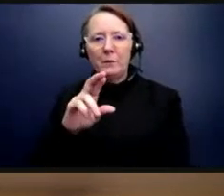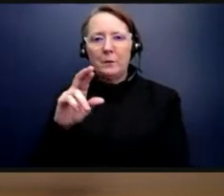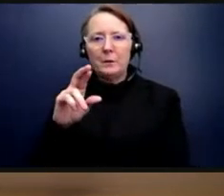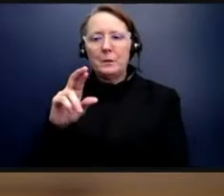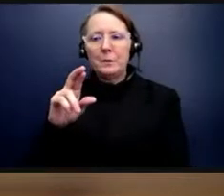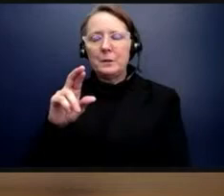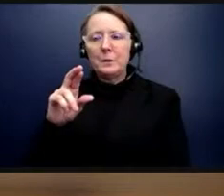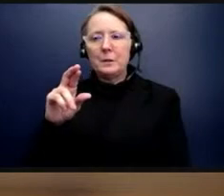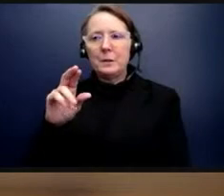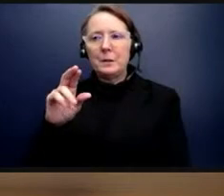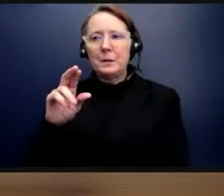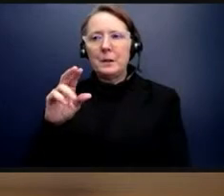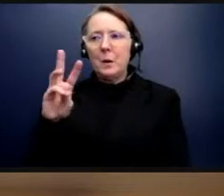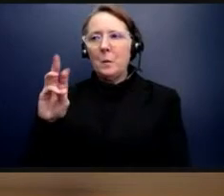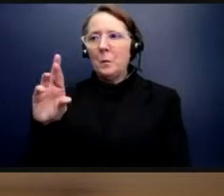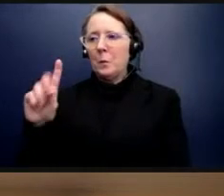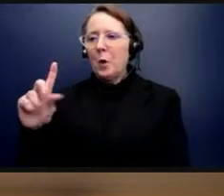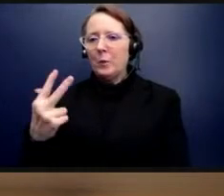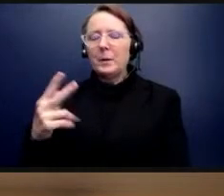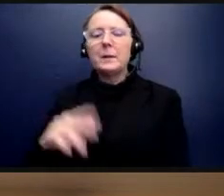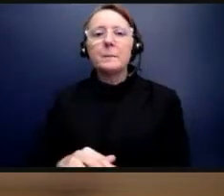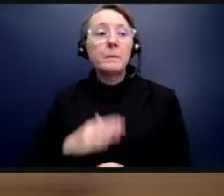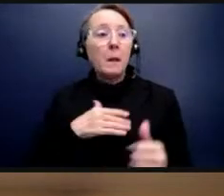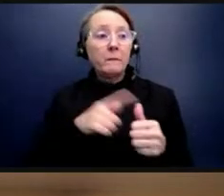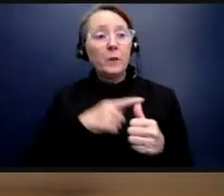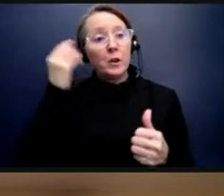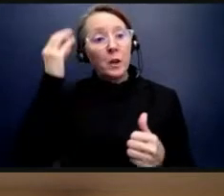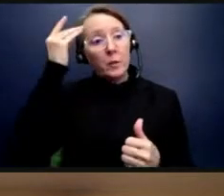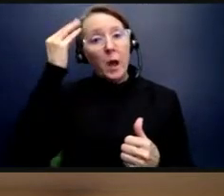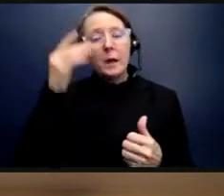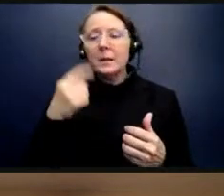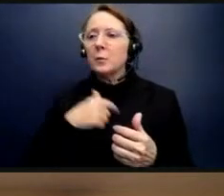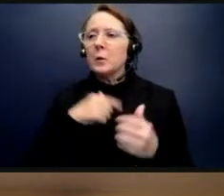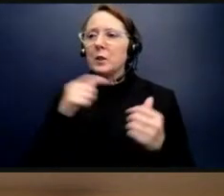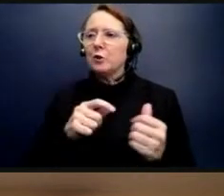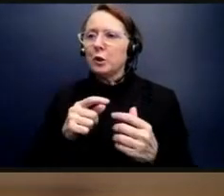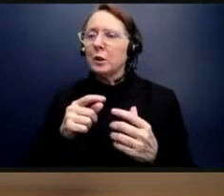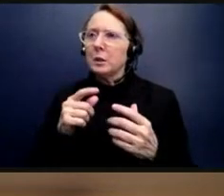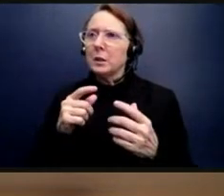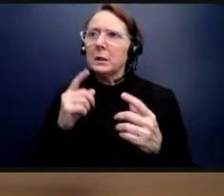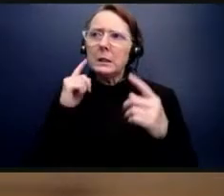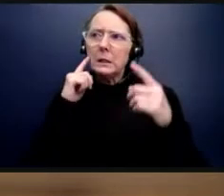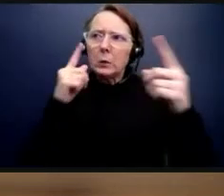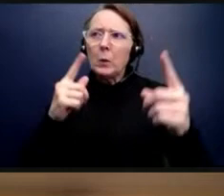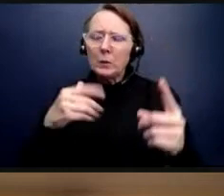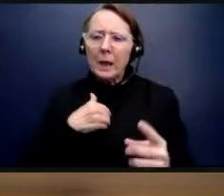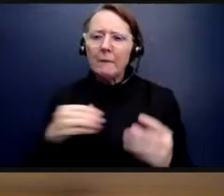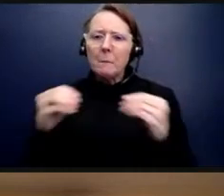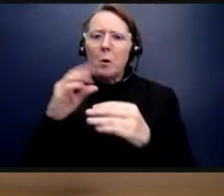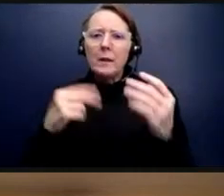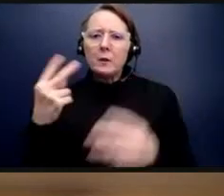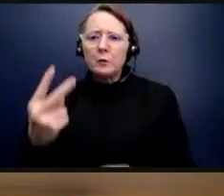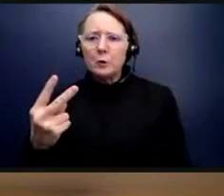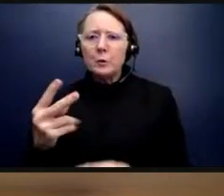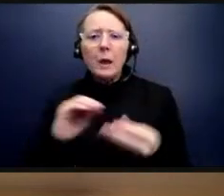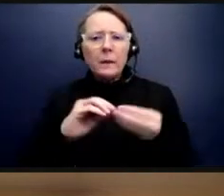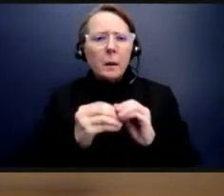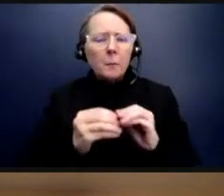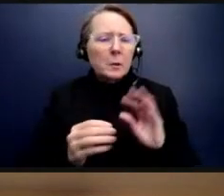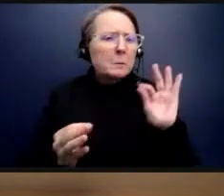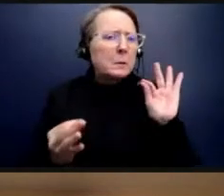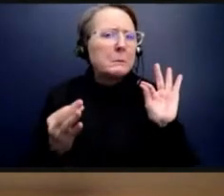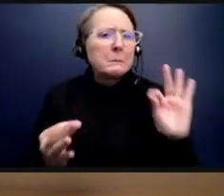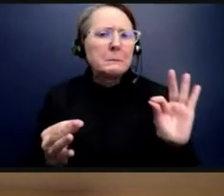you know, my first thought is we should pursue more than two. I mean, the numbers were so good, even if